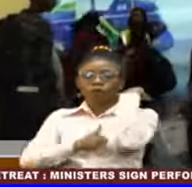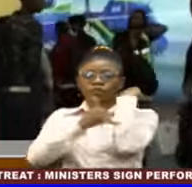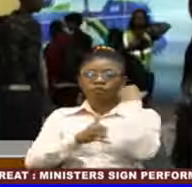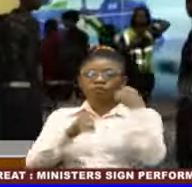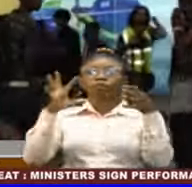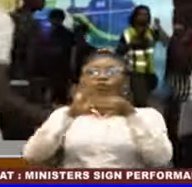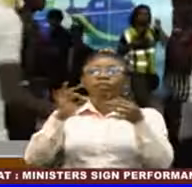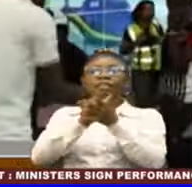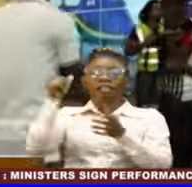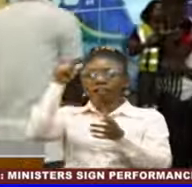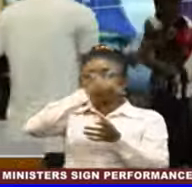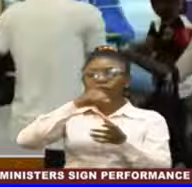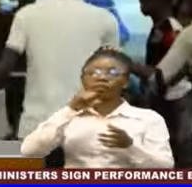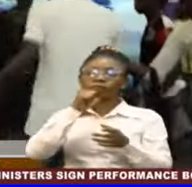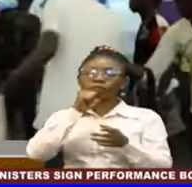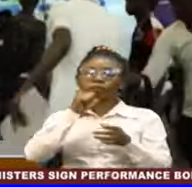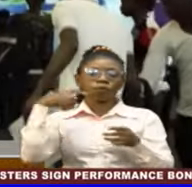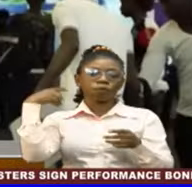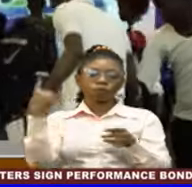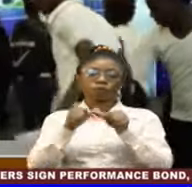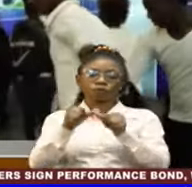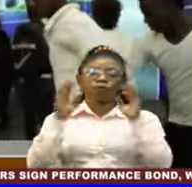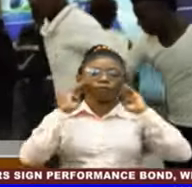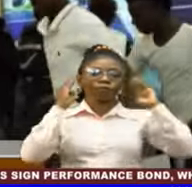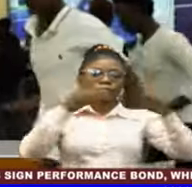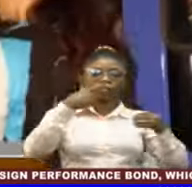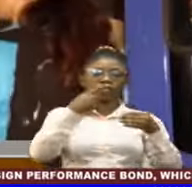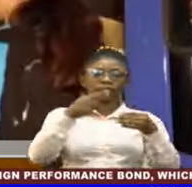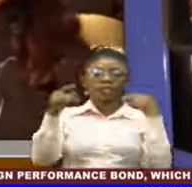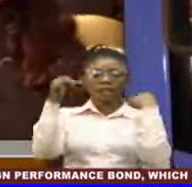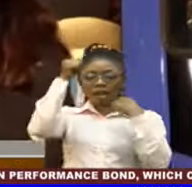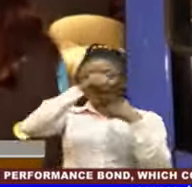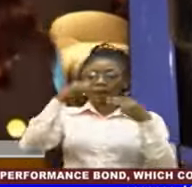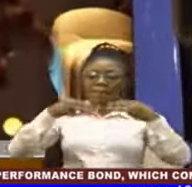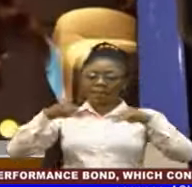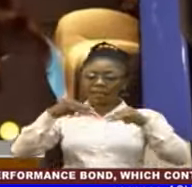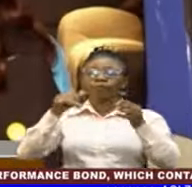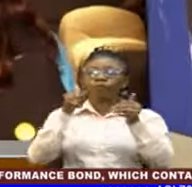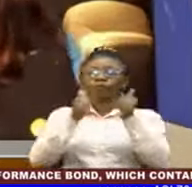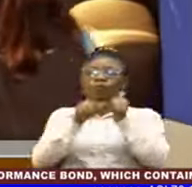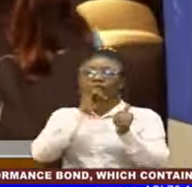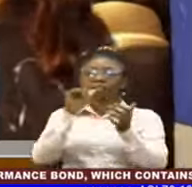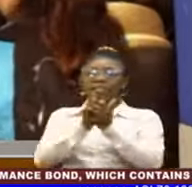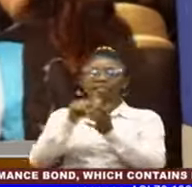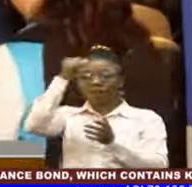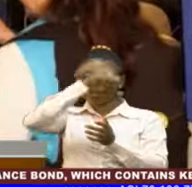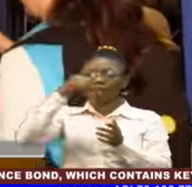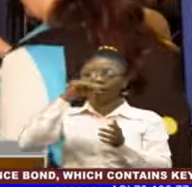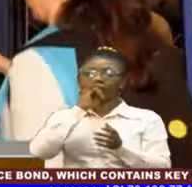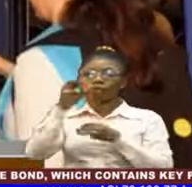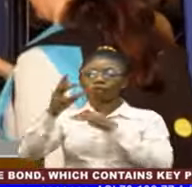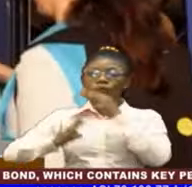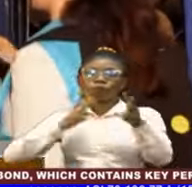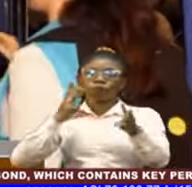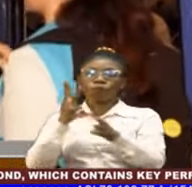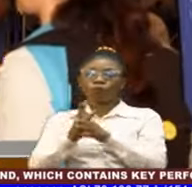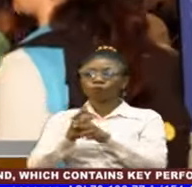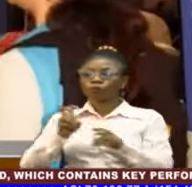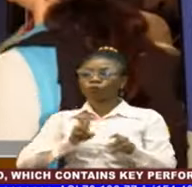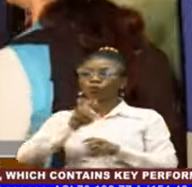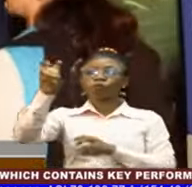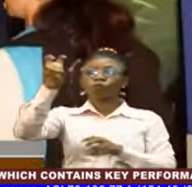not lose sight of the continental market, which is that Africans are the future of global tourism, as its middle